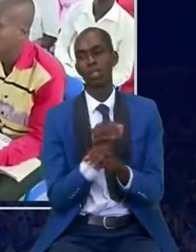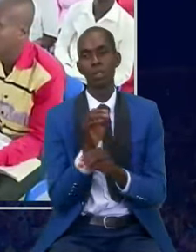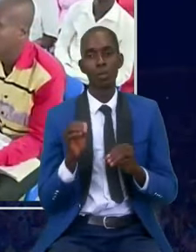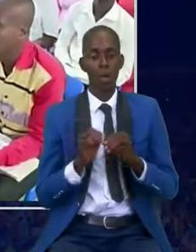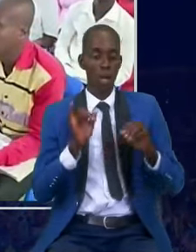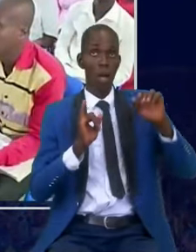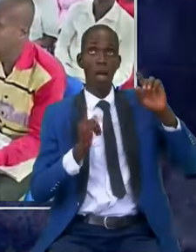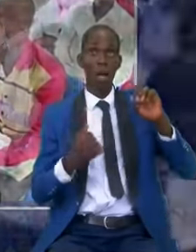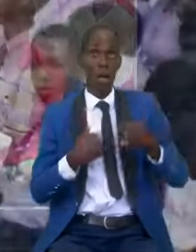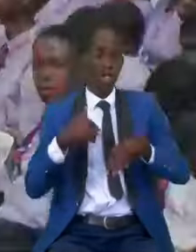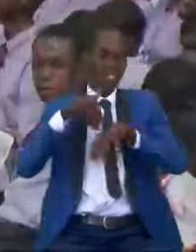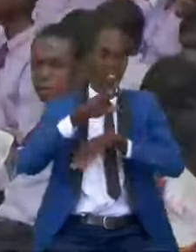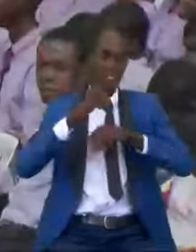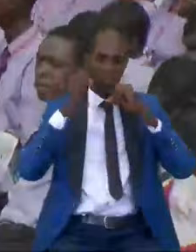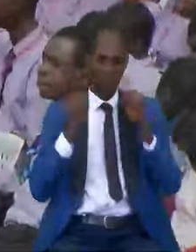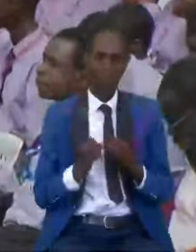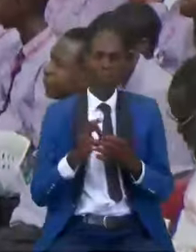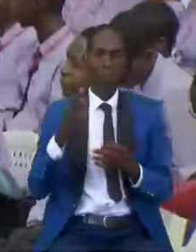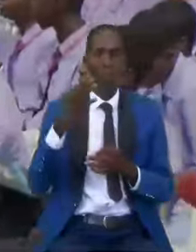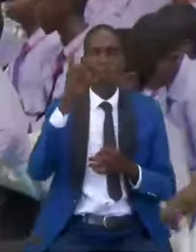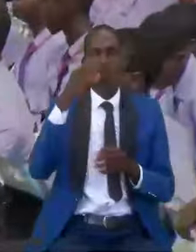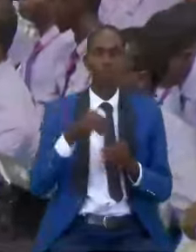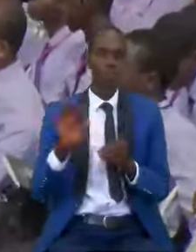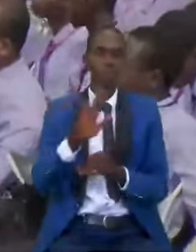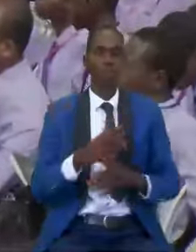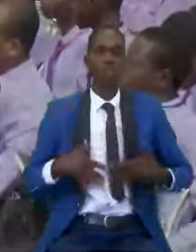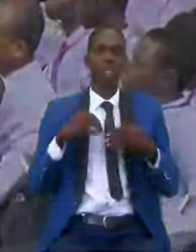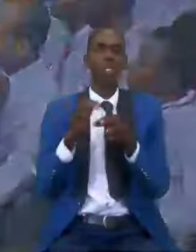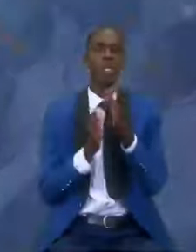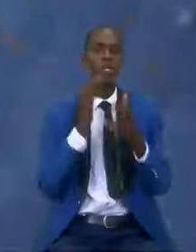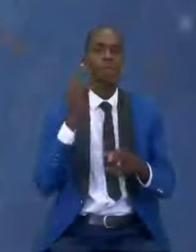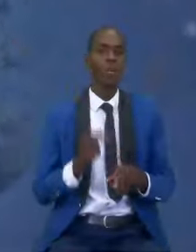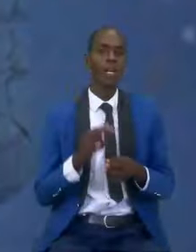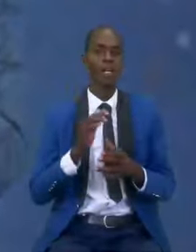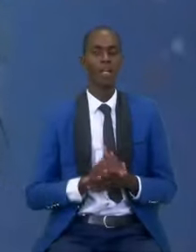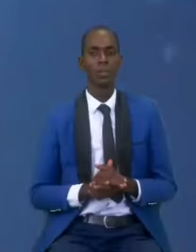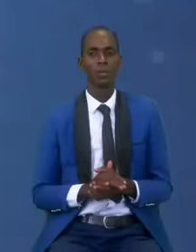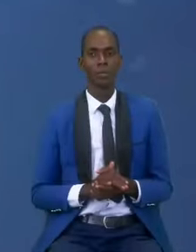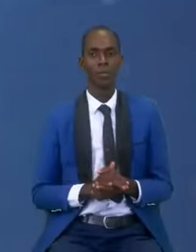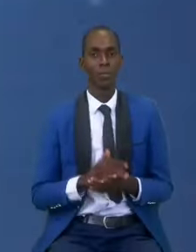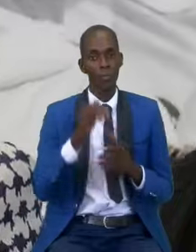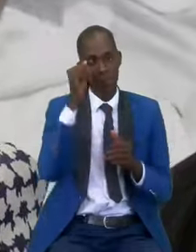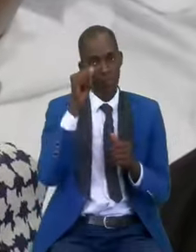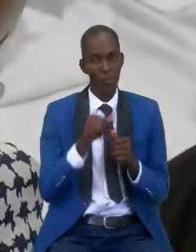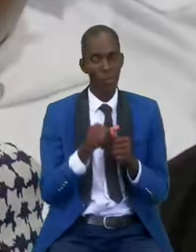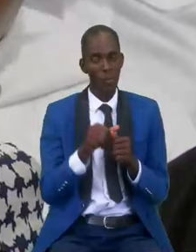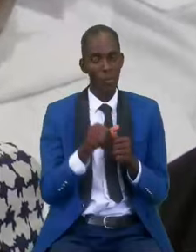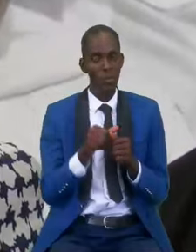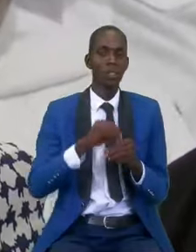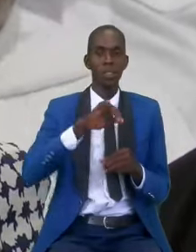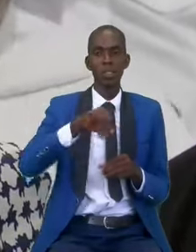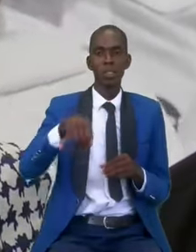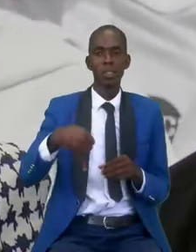in Jesus' name. Then look at Jeremiah chapter 1, and I'm reading from verse 5.